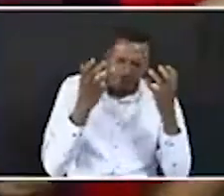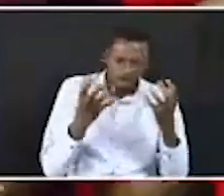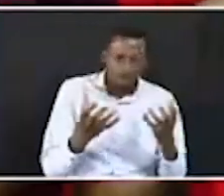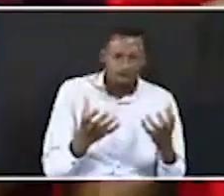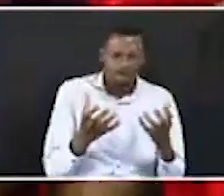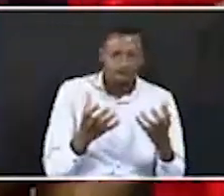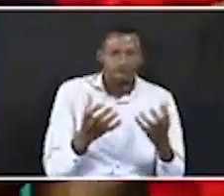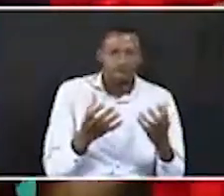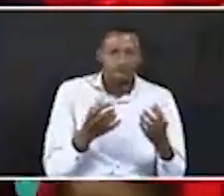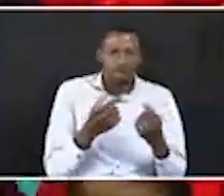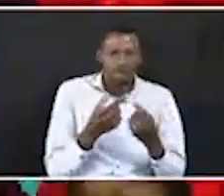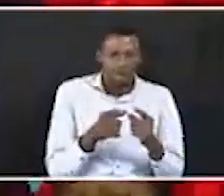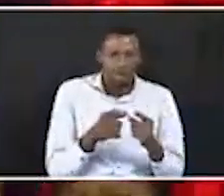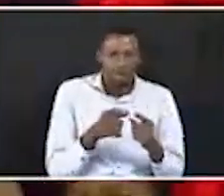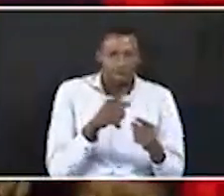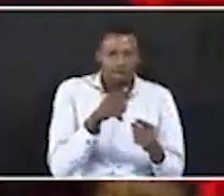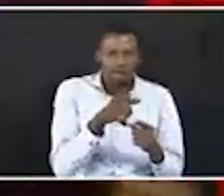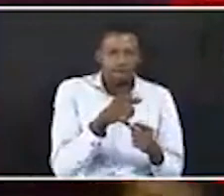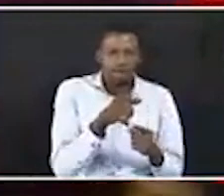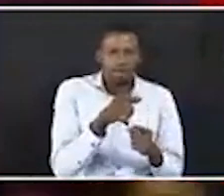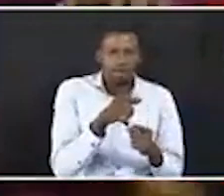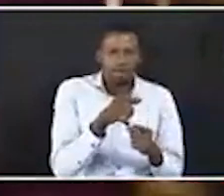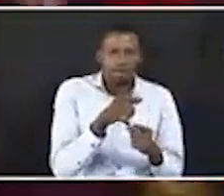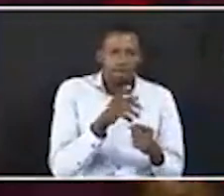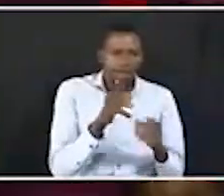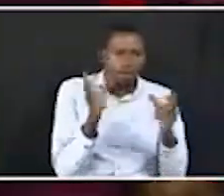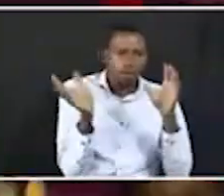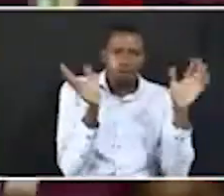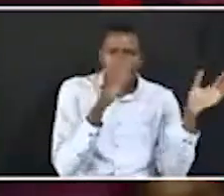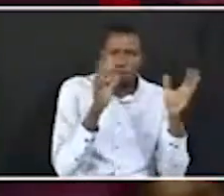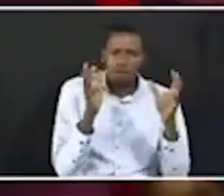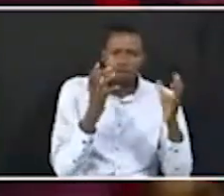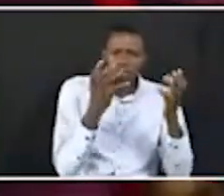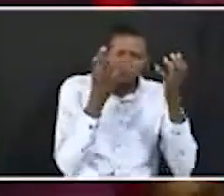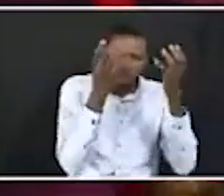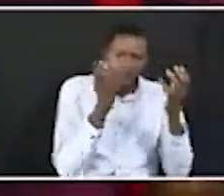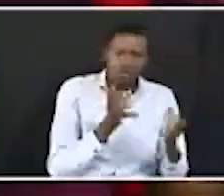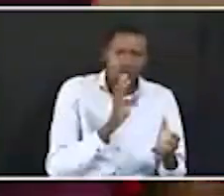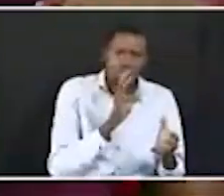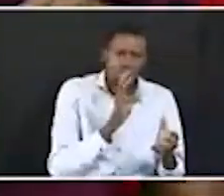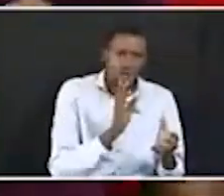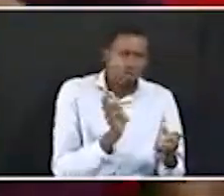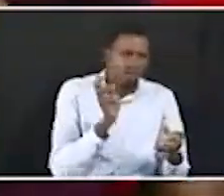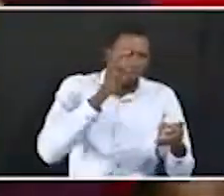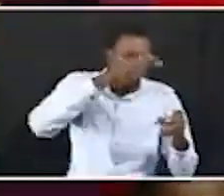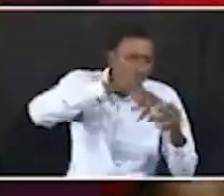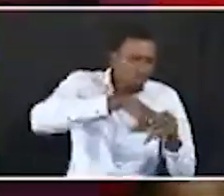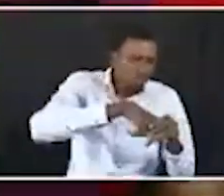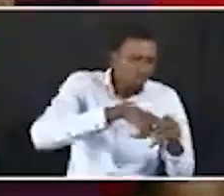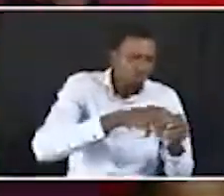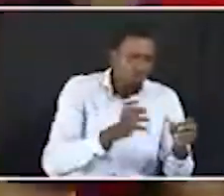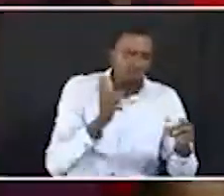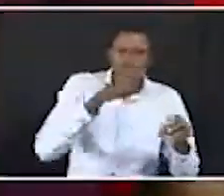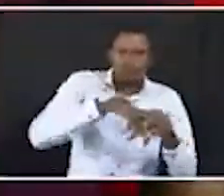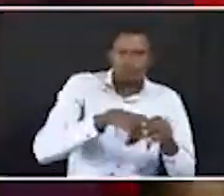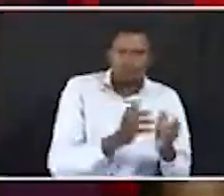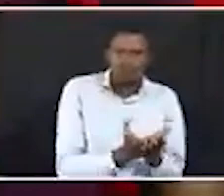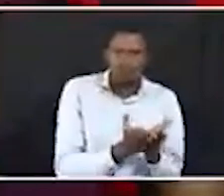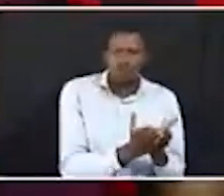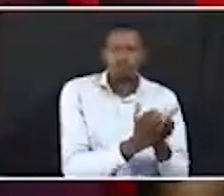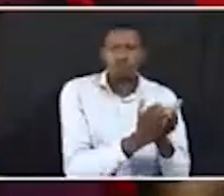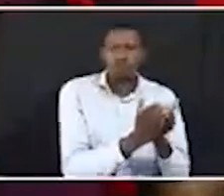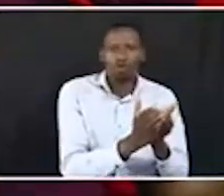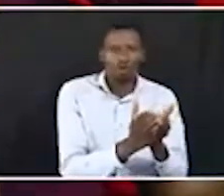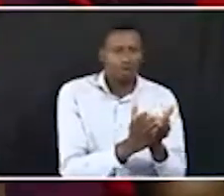no, the storm was getting heavier. And water began to fill the boat. And the disciples